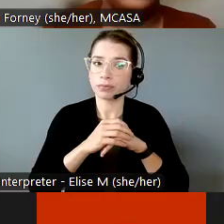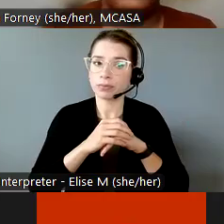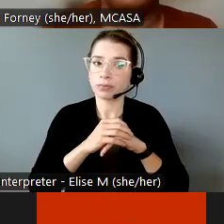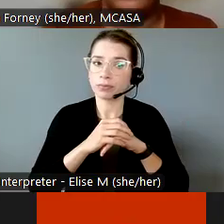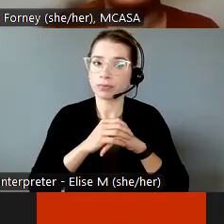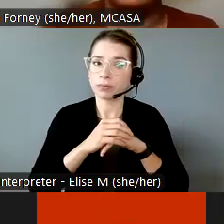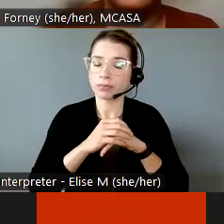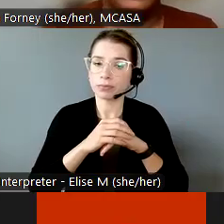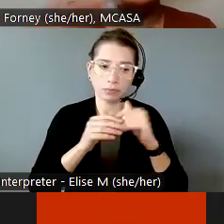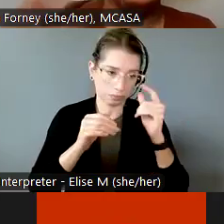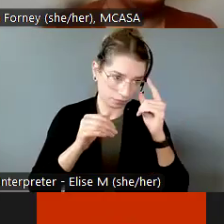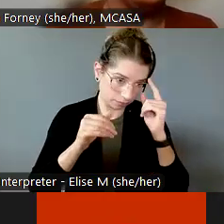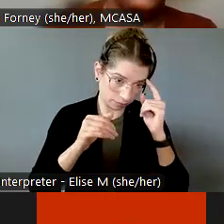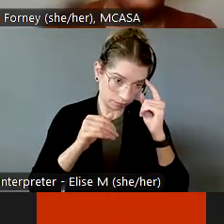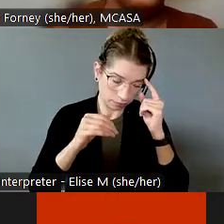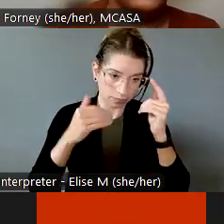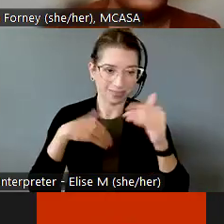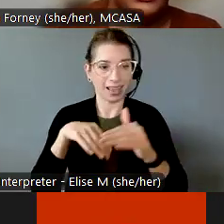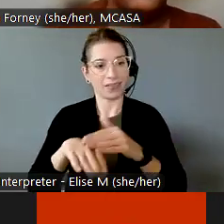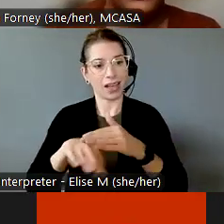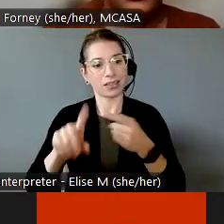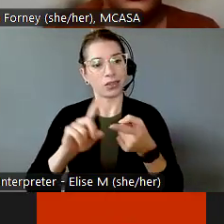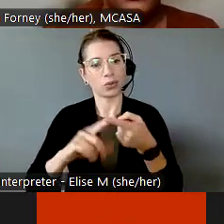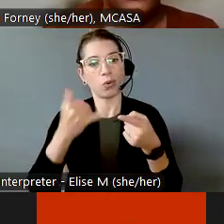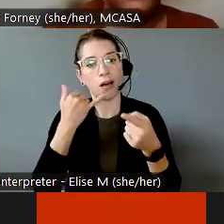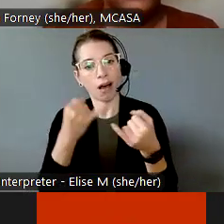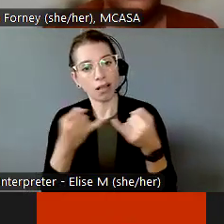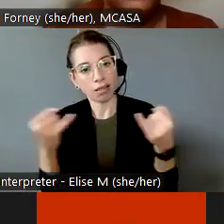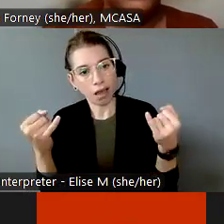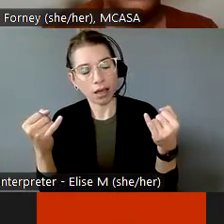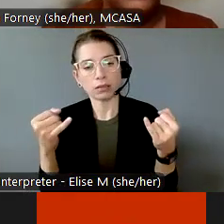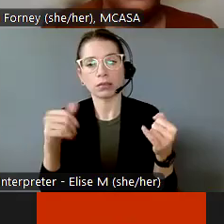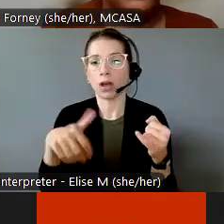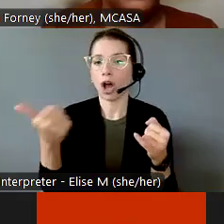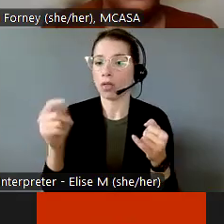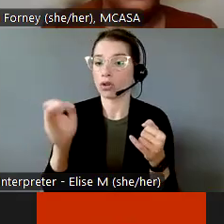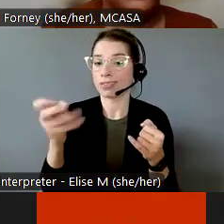Do we have access to hotlines and other text options?